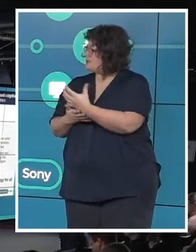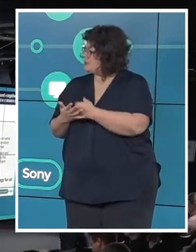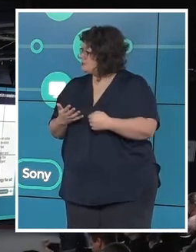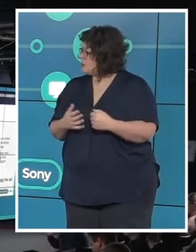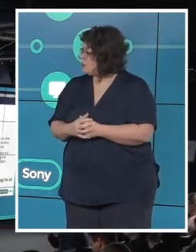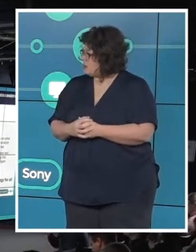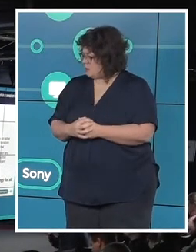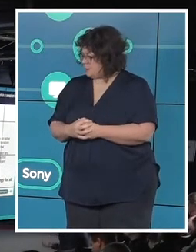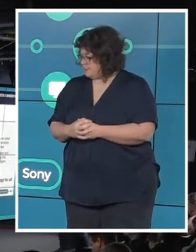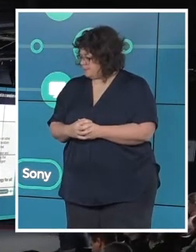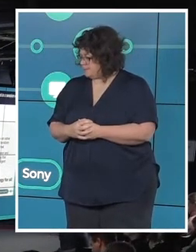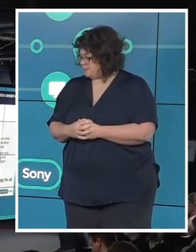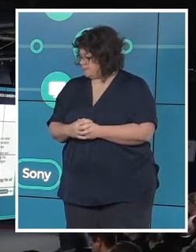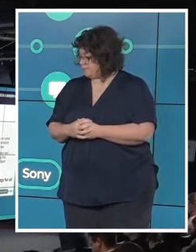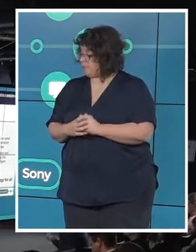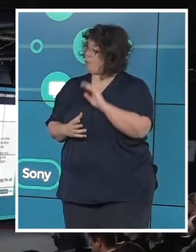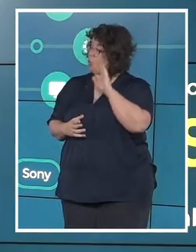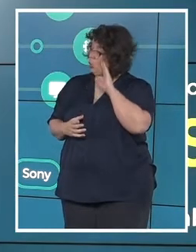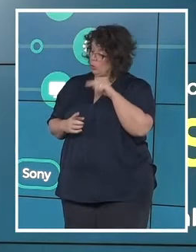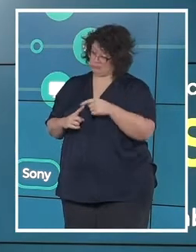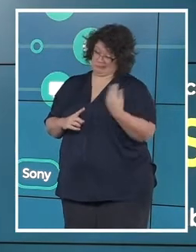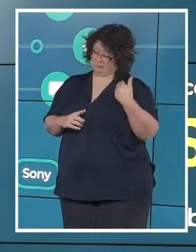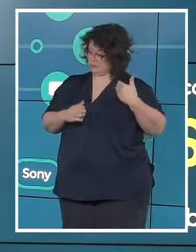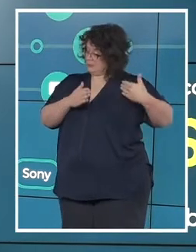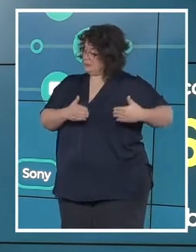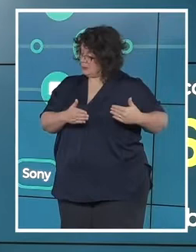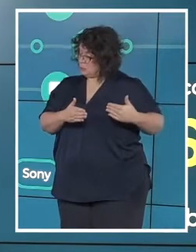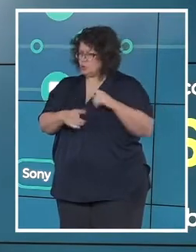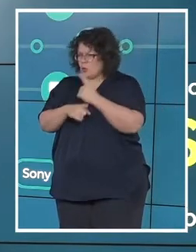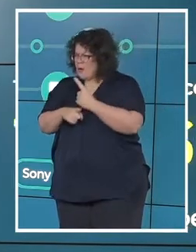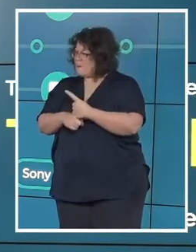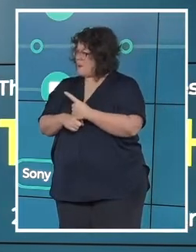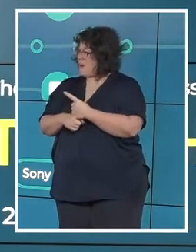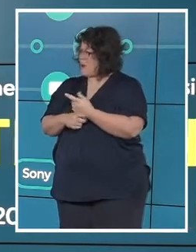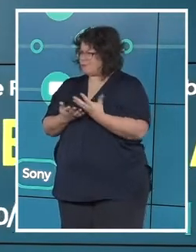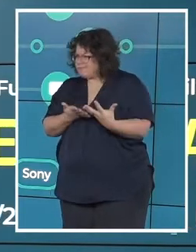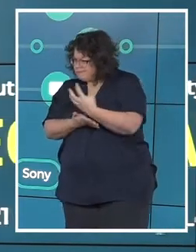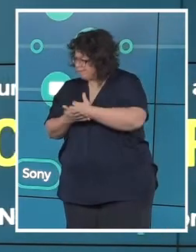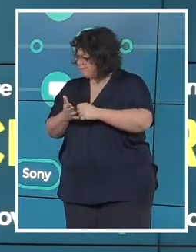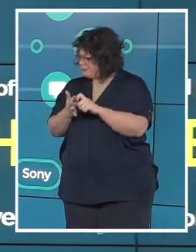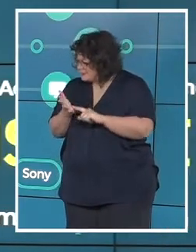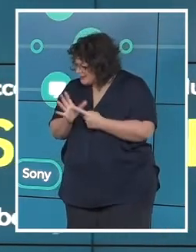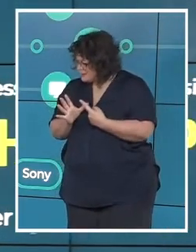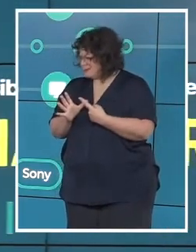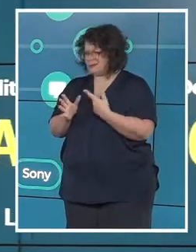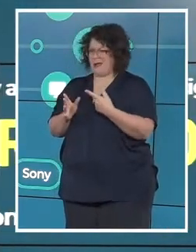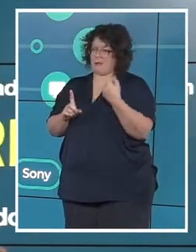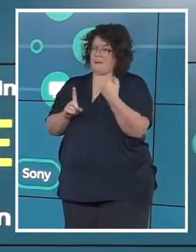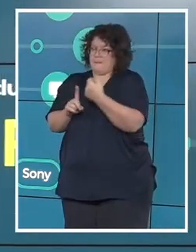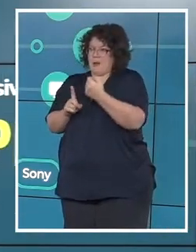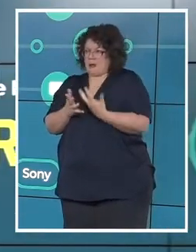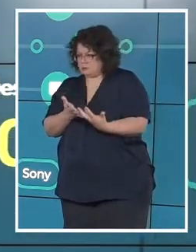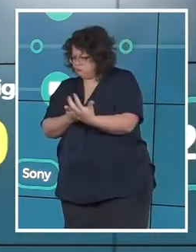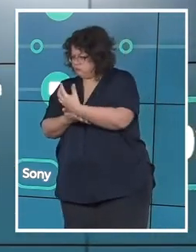about data and the impact that data is having. Well, in 2020, there will be 44 zettabytes of data on the